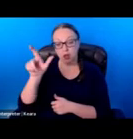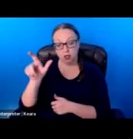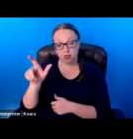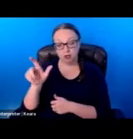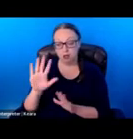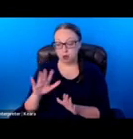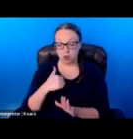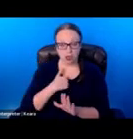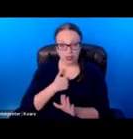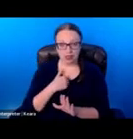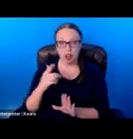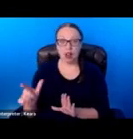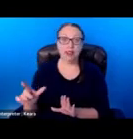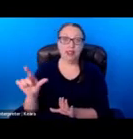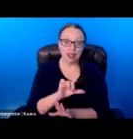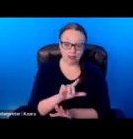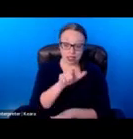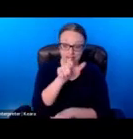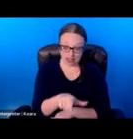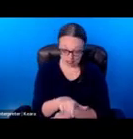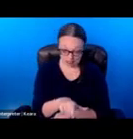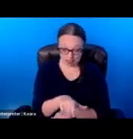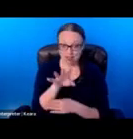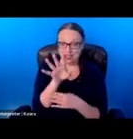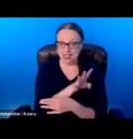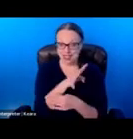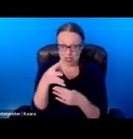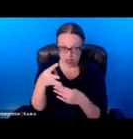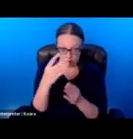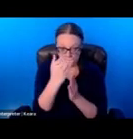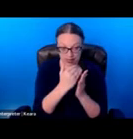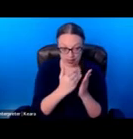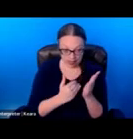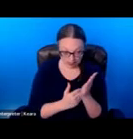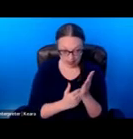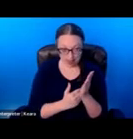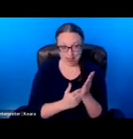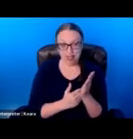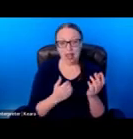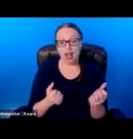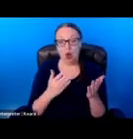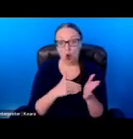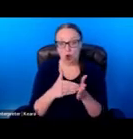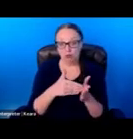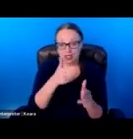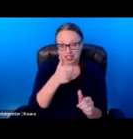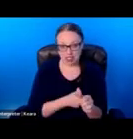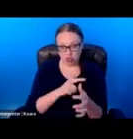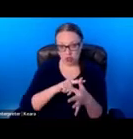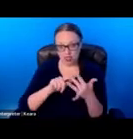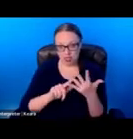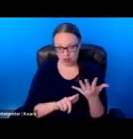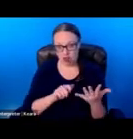table, on the left-hand side is a table that lists the prevalence of each of the five unmet